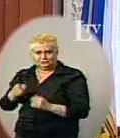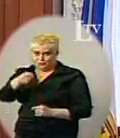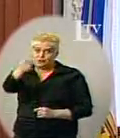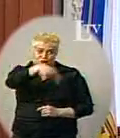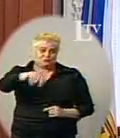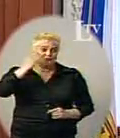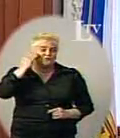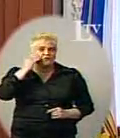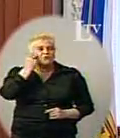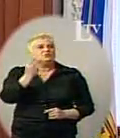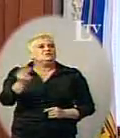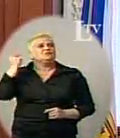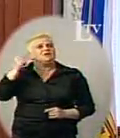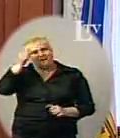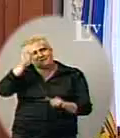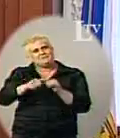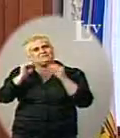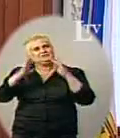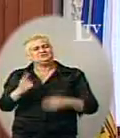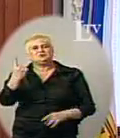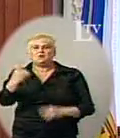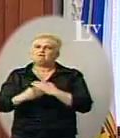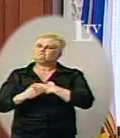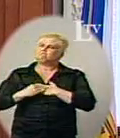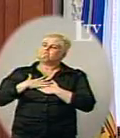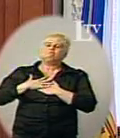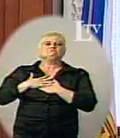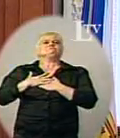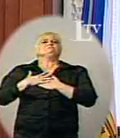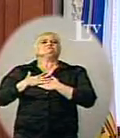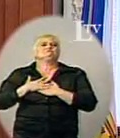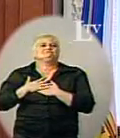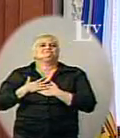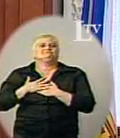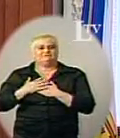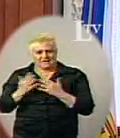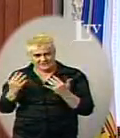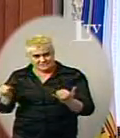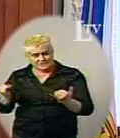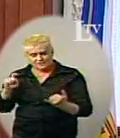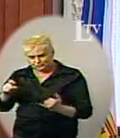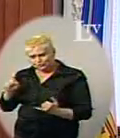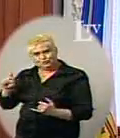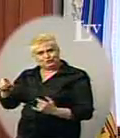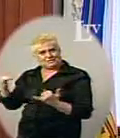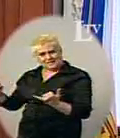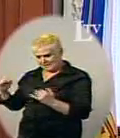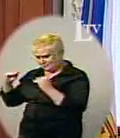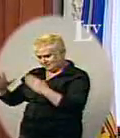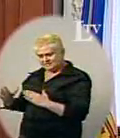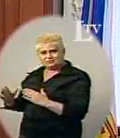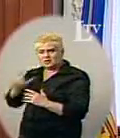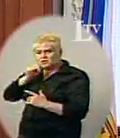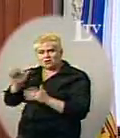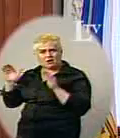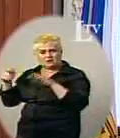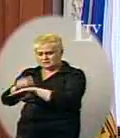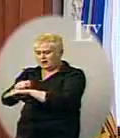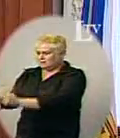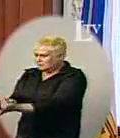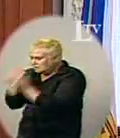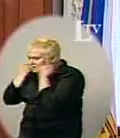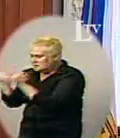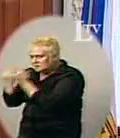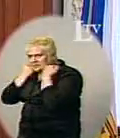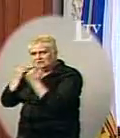she made in their lives. Teachers should be able to spend less time on paperwork